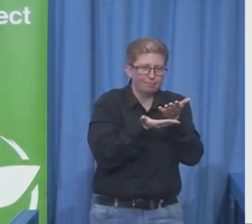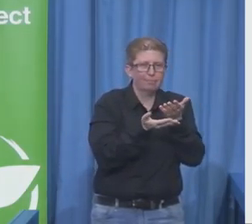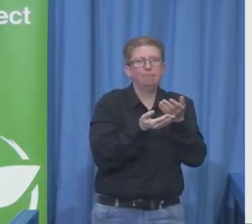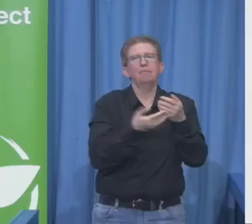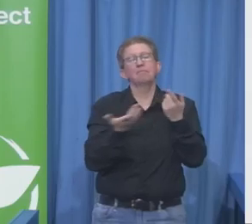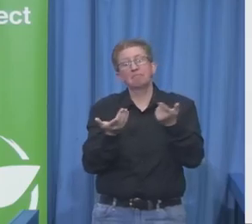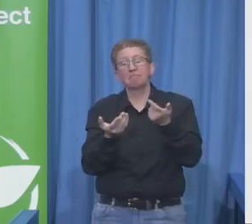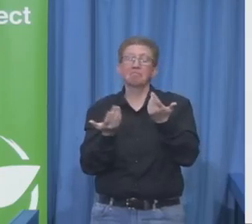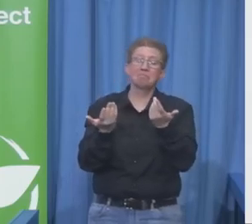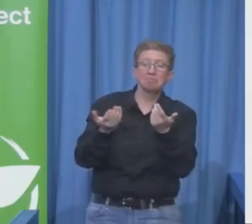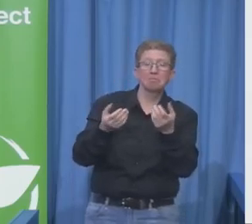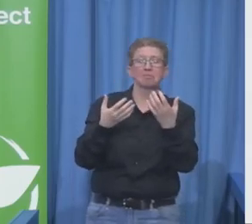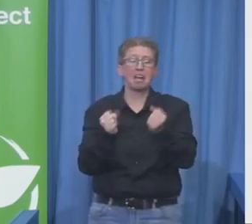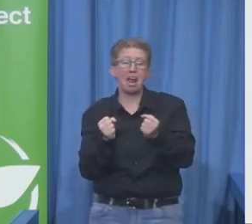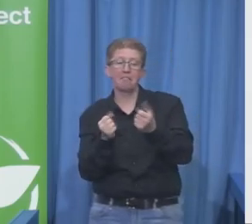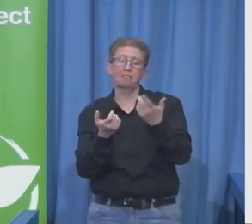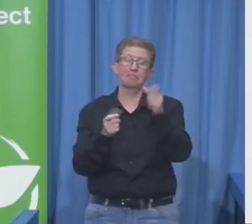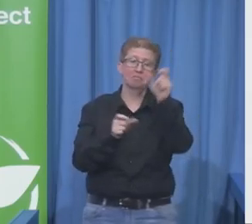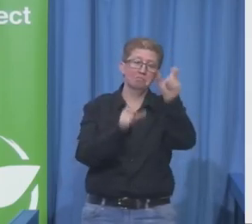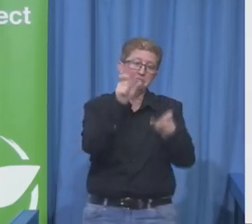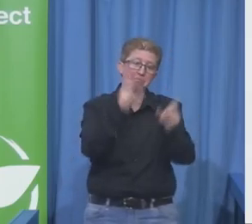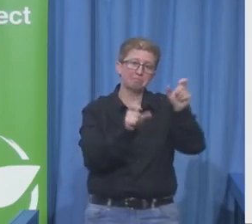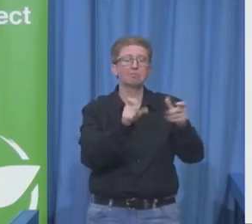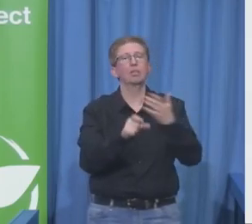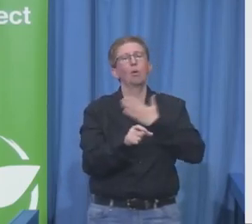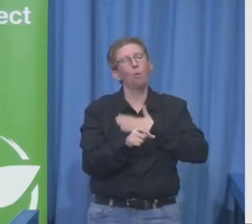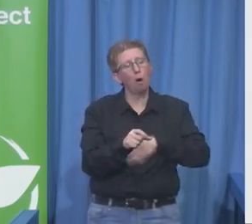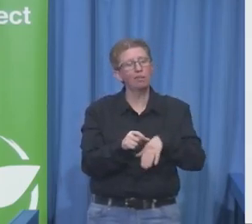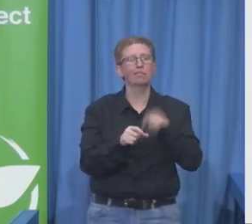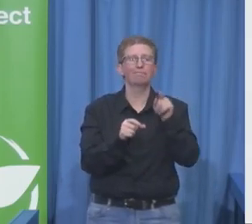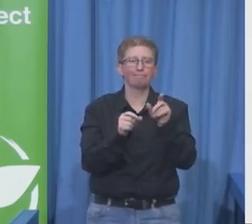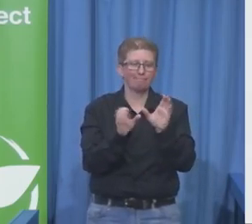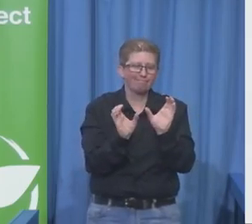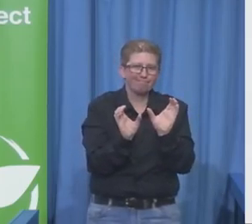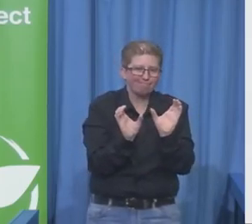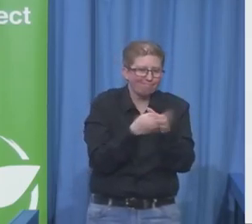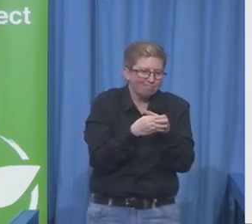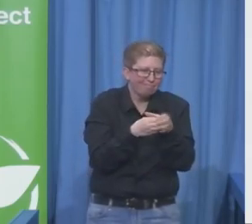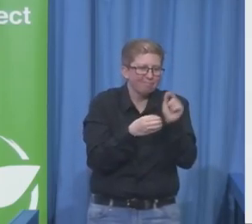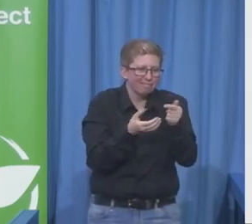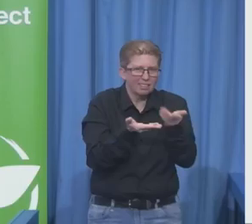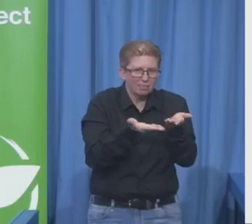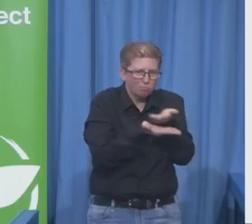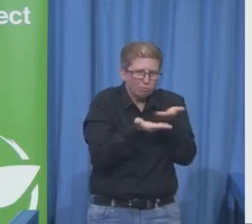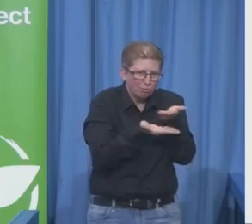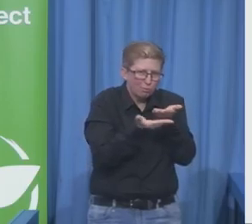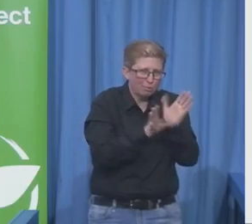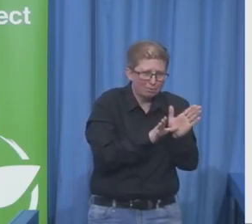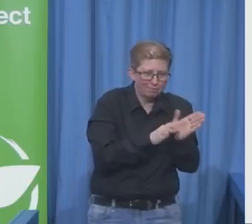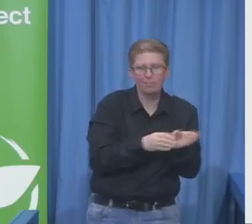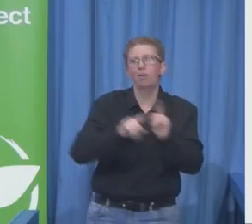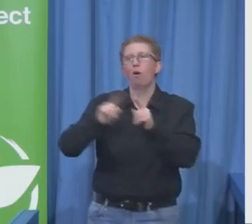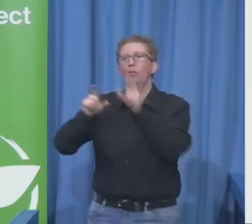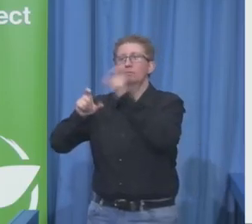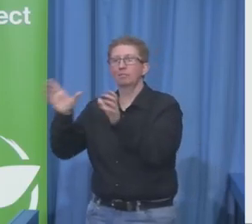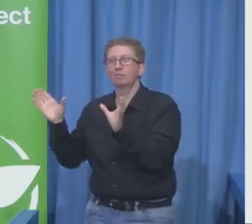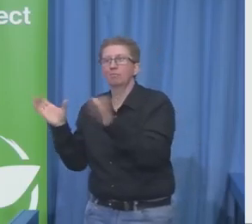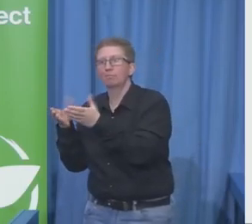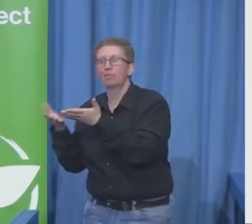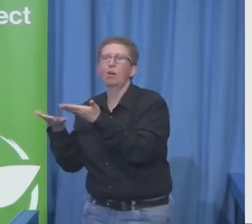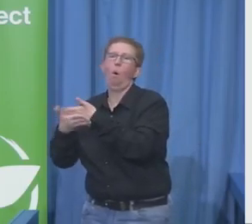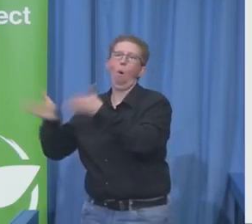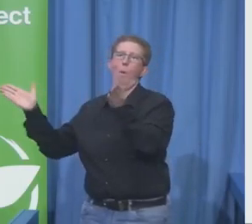group. So that's one strategy that's been adopted. In terms of learning disabilities, I think it's really clear, as Pat was saying from Cisco